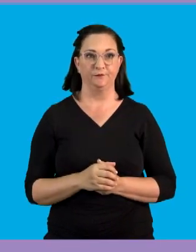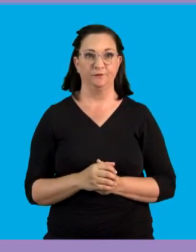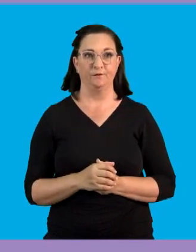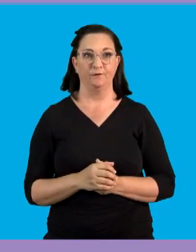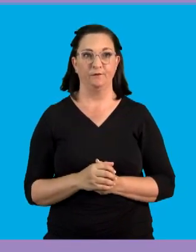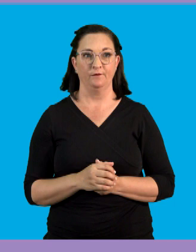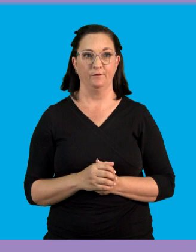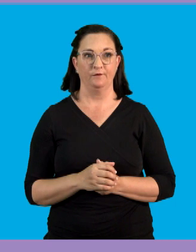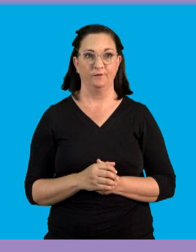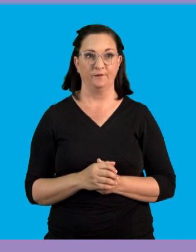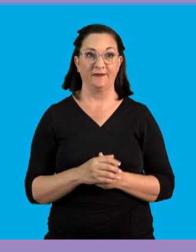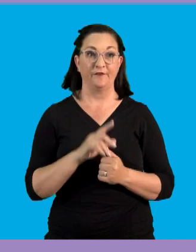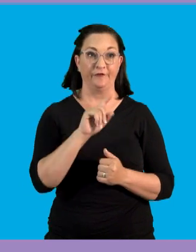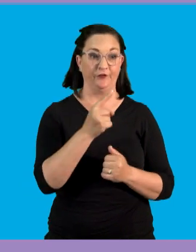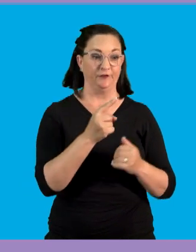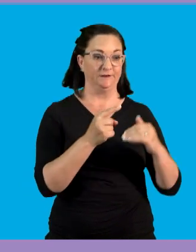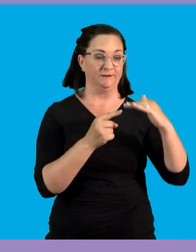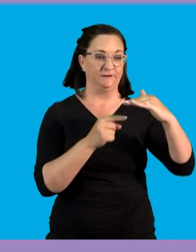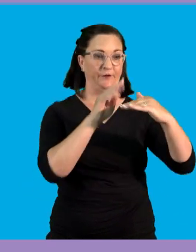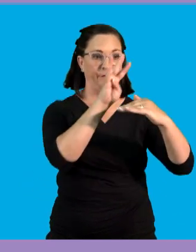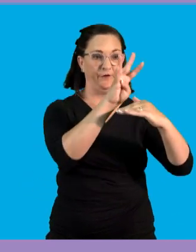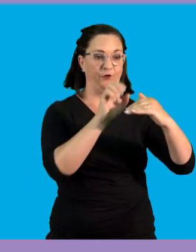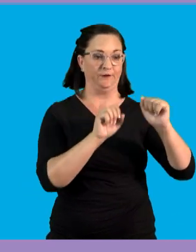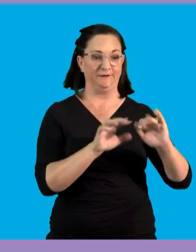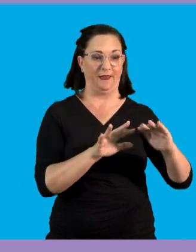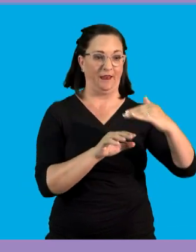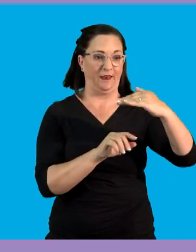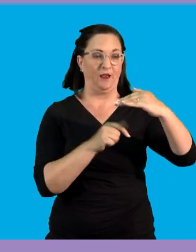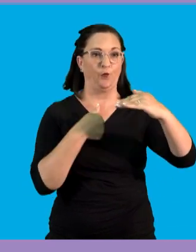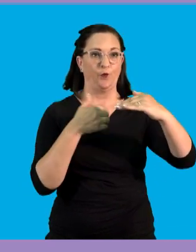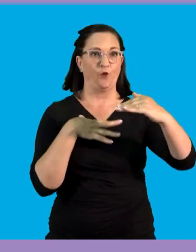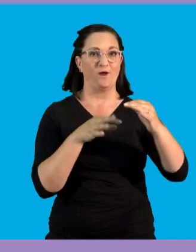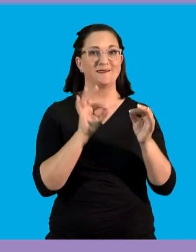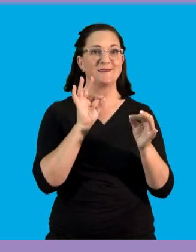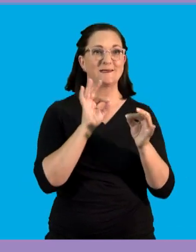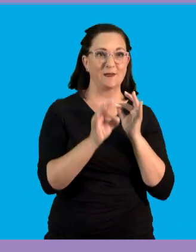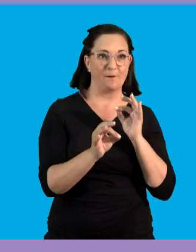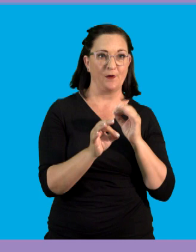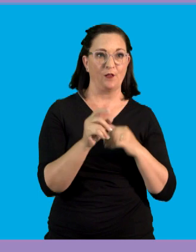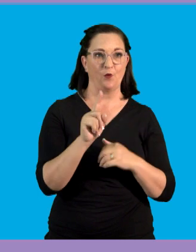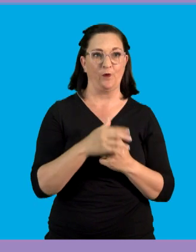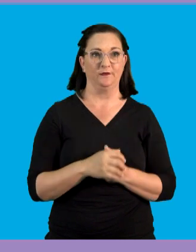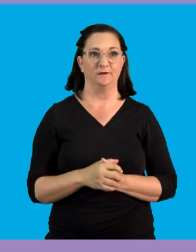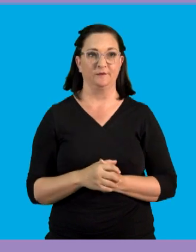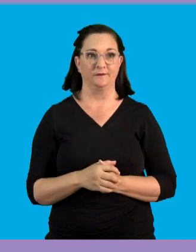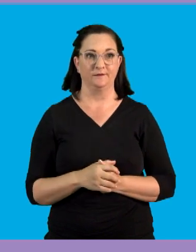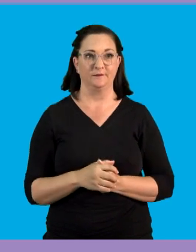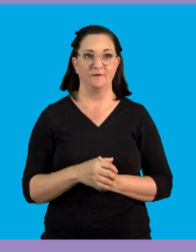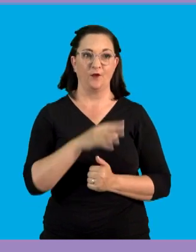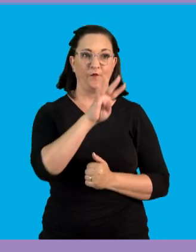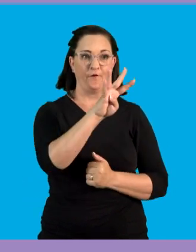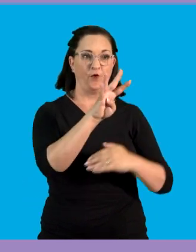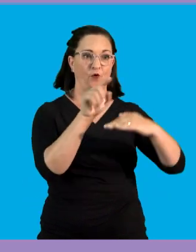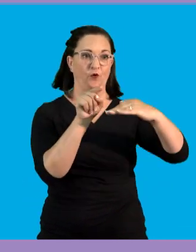So we are going to start by simplifying proper fractions. And an example of a proper fraction is 4/10